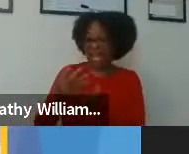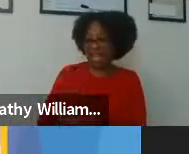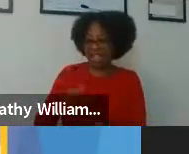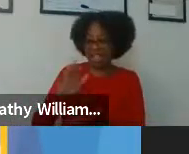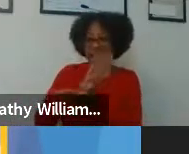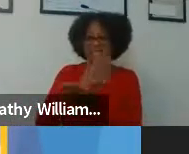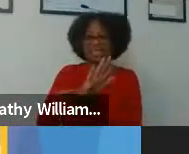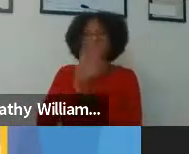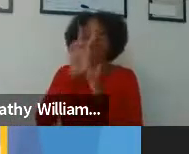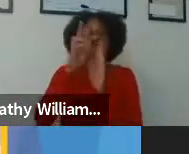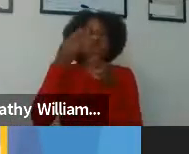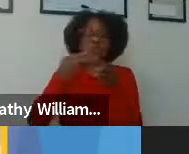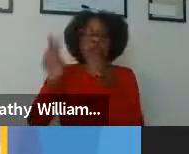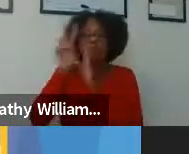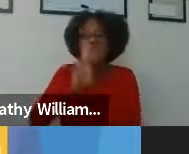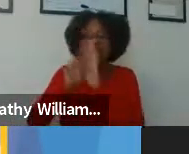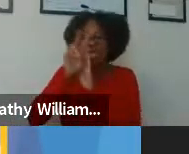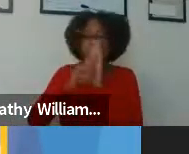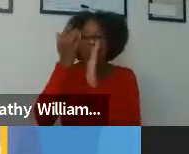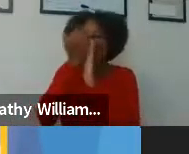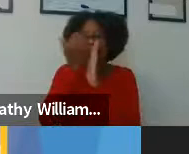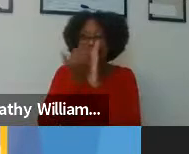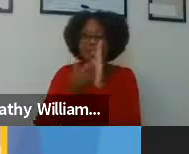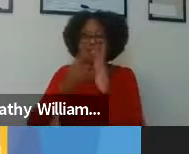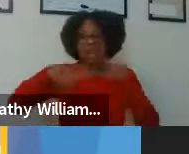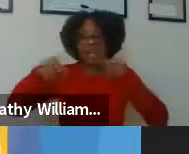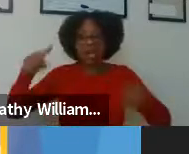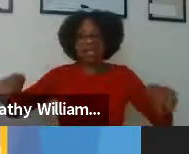lessons on various special education topics.